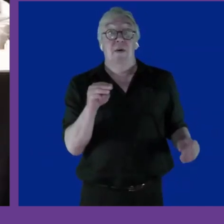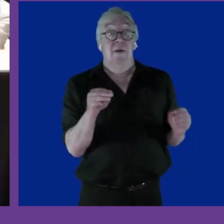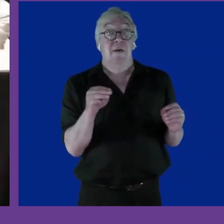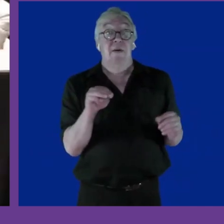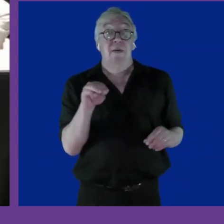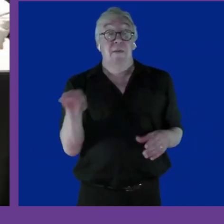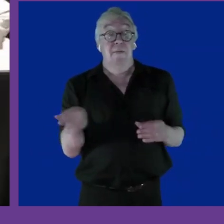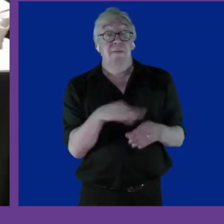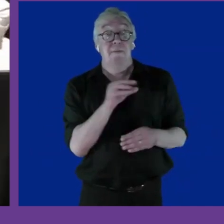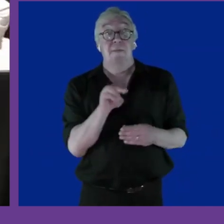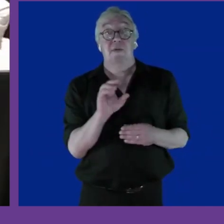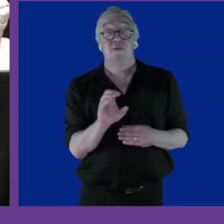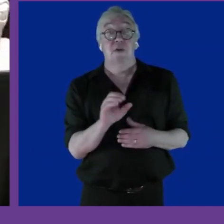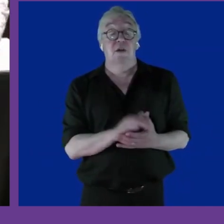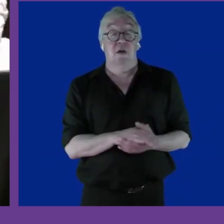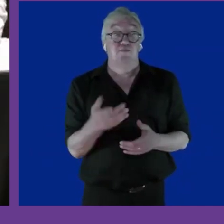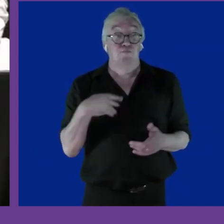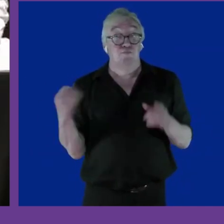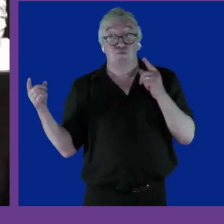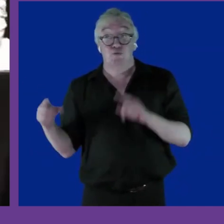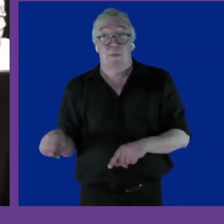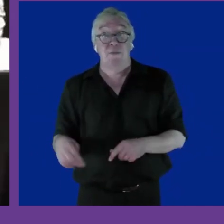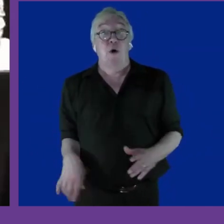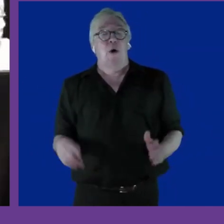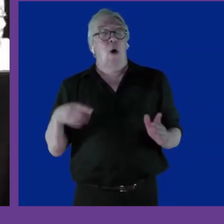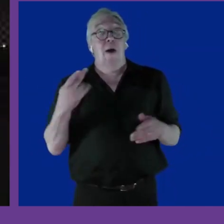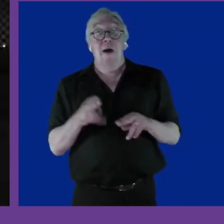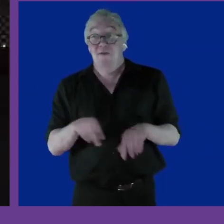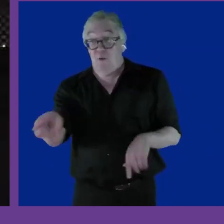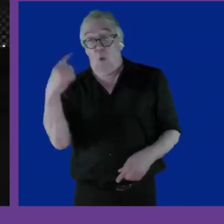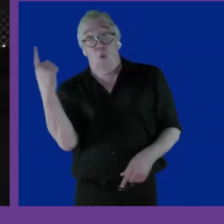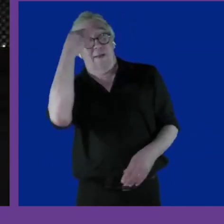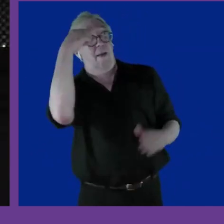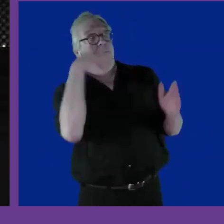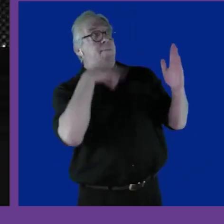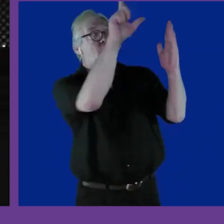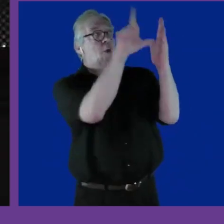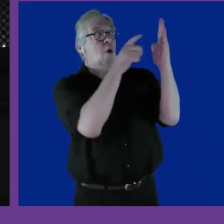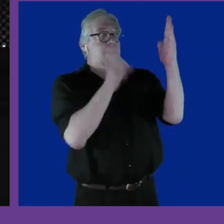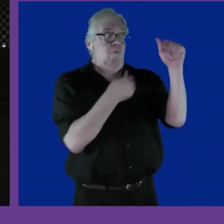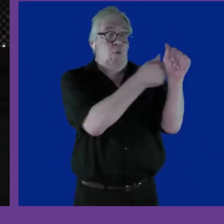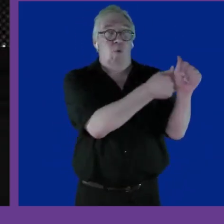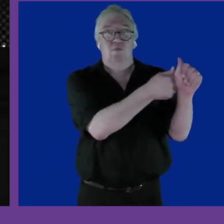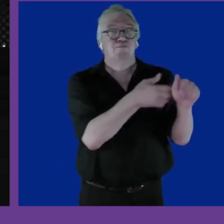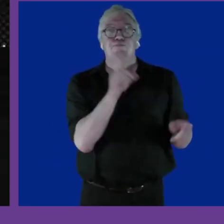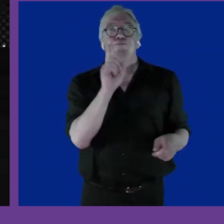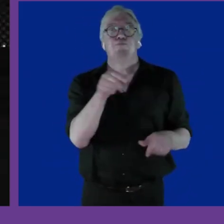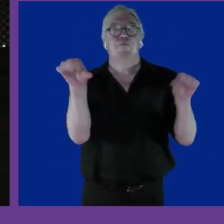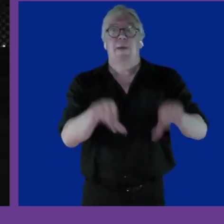with Jakob. I think, if you look at this simply from a legal compliance, you're going to fail as an organization, as a business